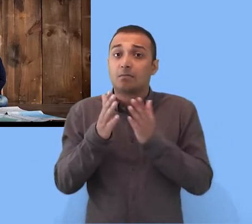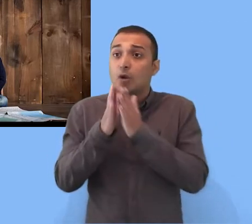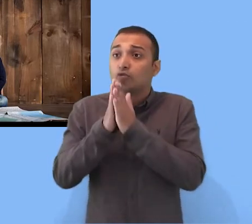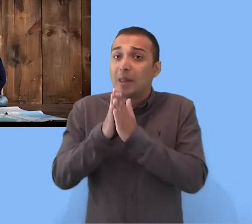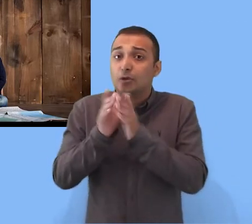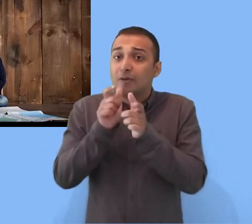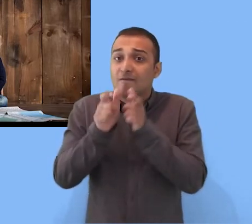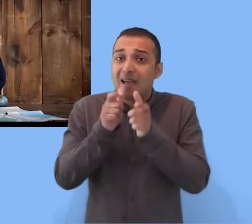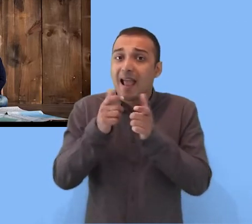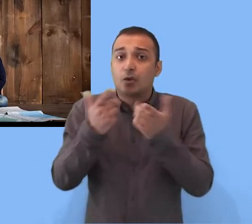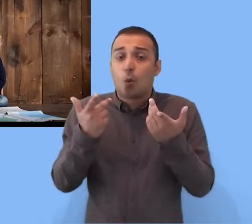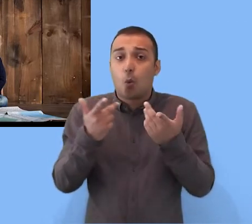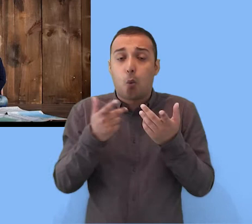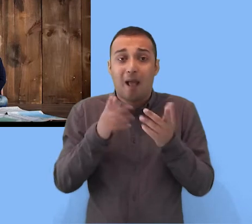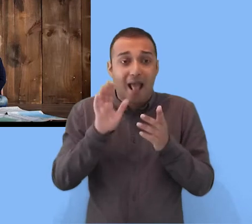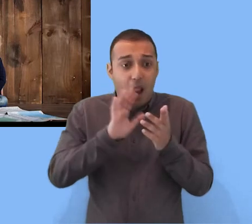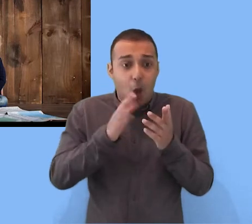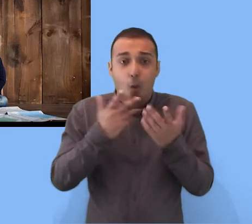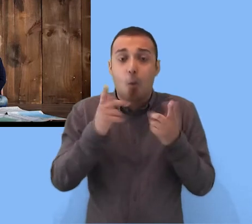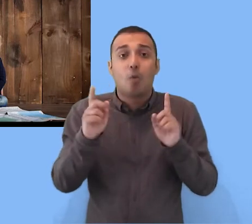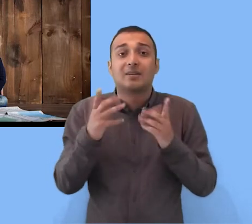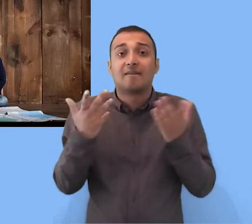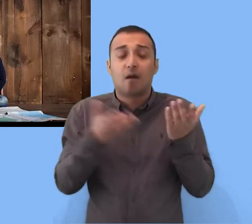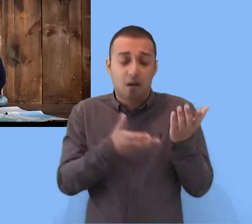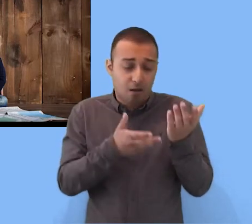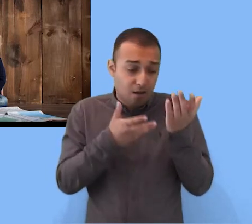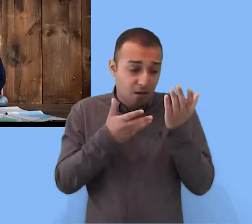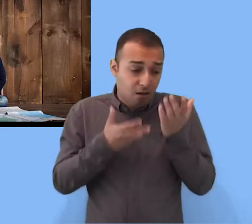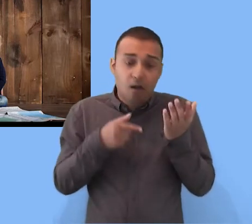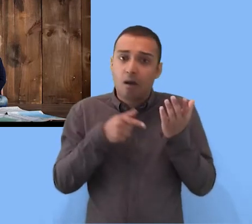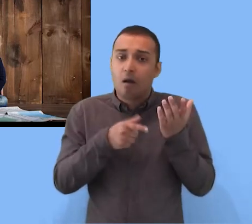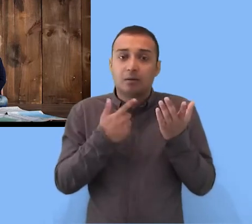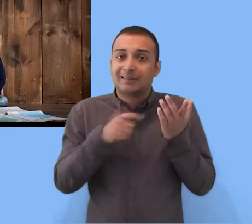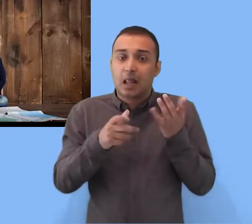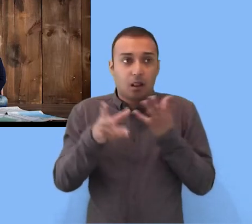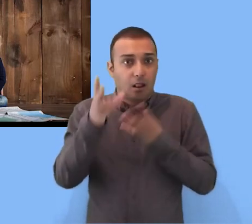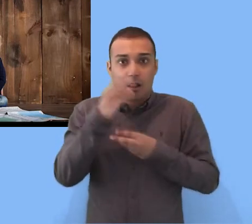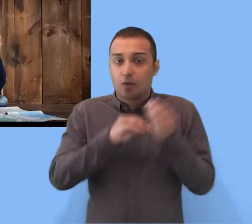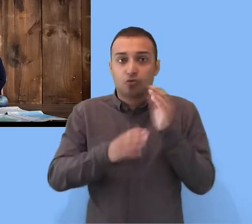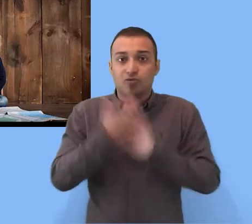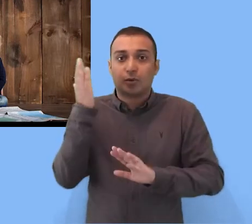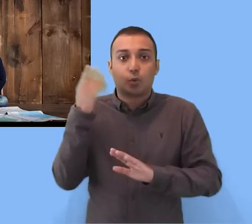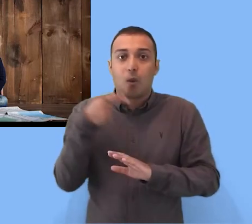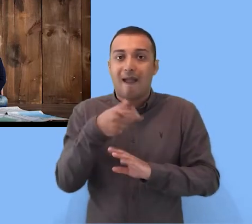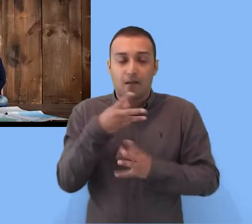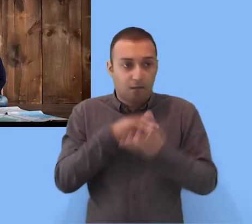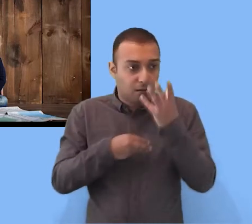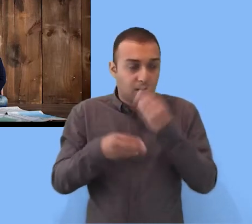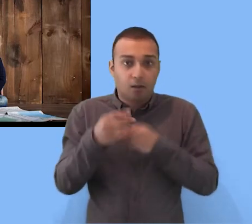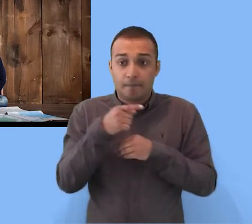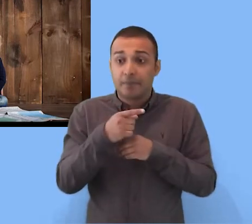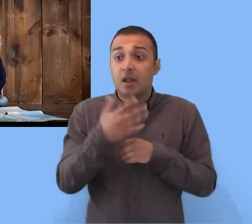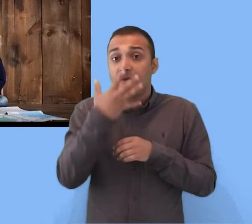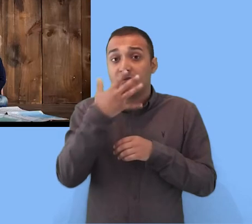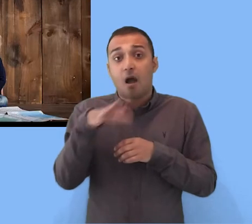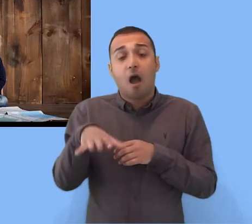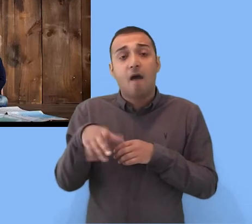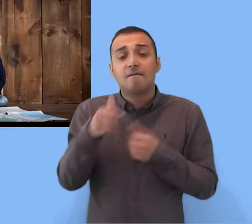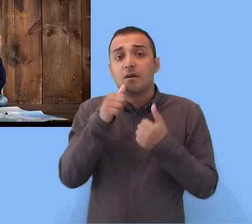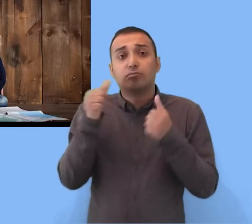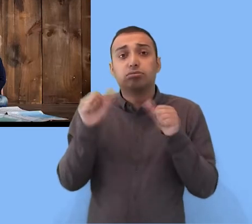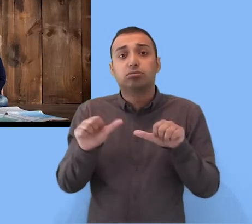that child is learning and that child is taking in everything. A 5-year-old's favorite word is always why. You know, what